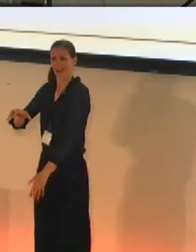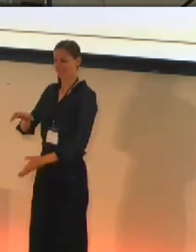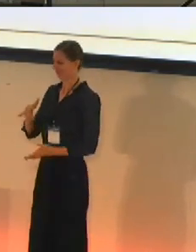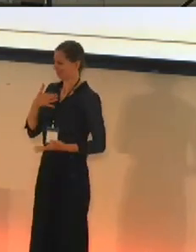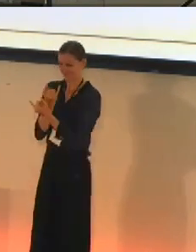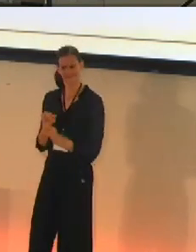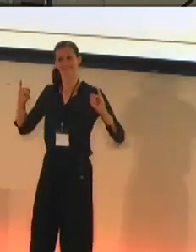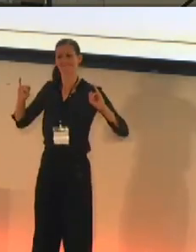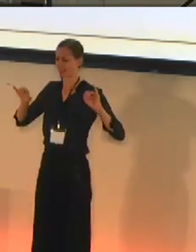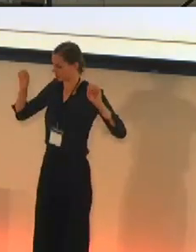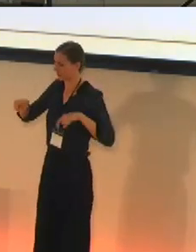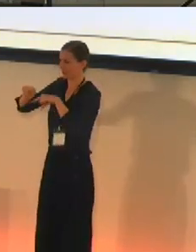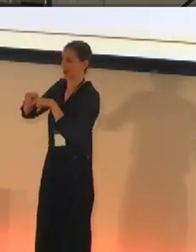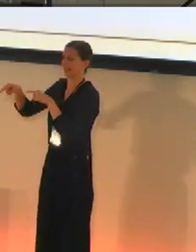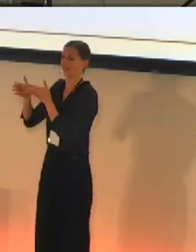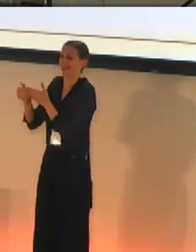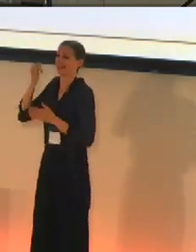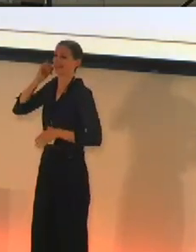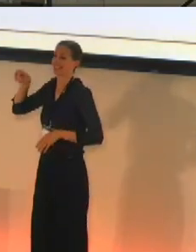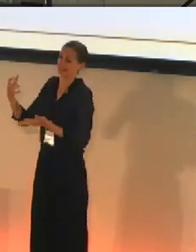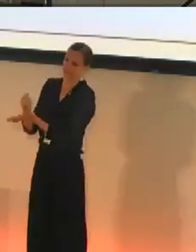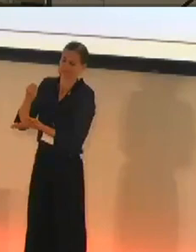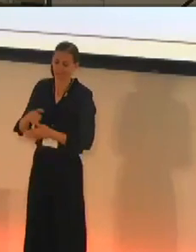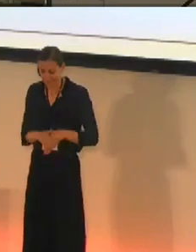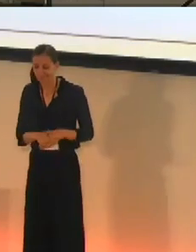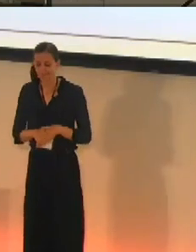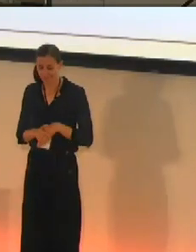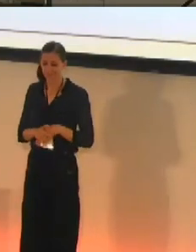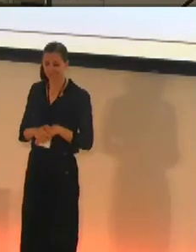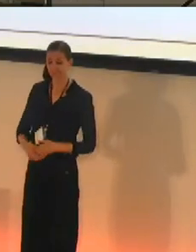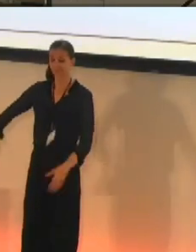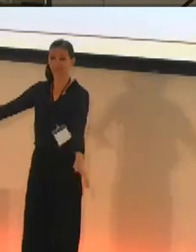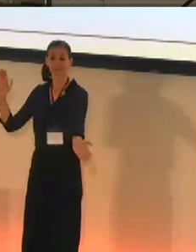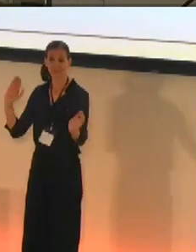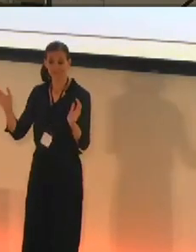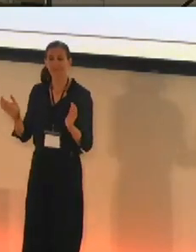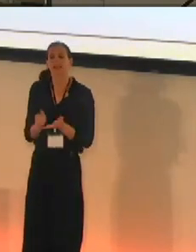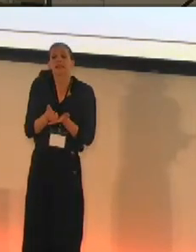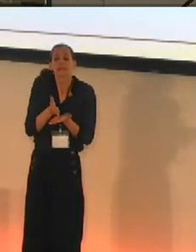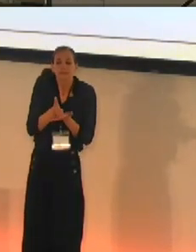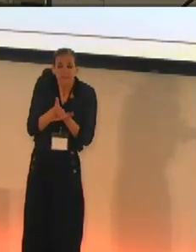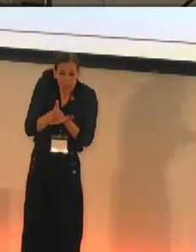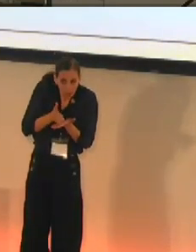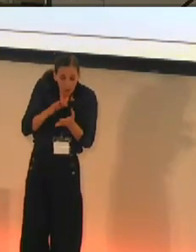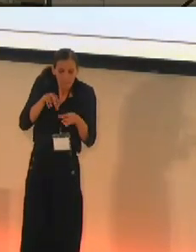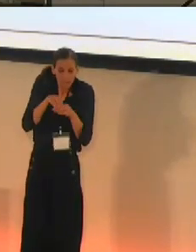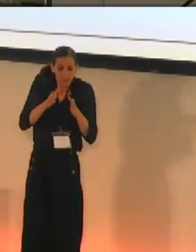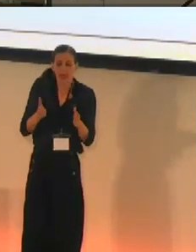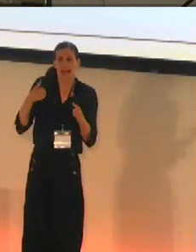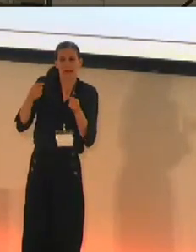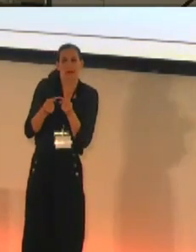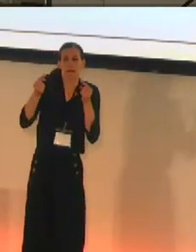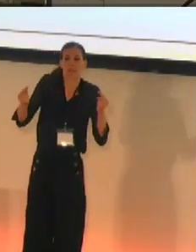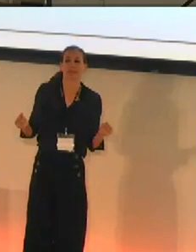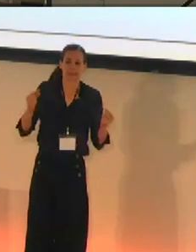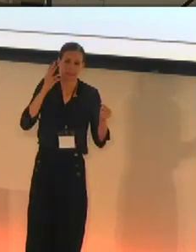guide and count on the guide whenever they needed in the virtual environment. In comparison, there was a small number of participants that had an opposite impression, and